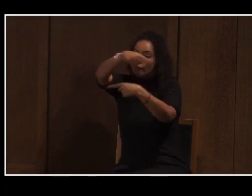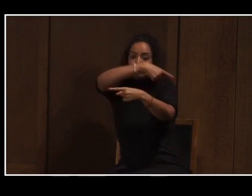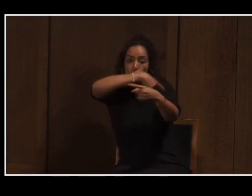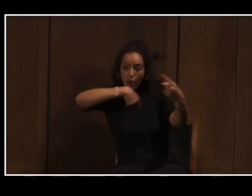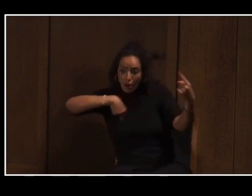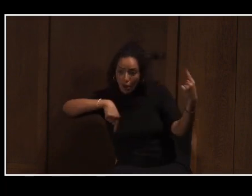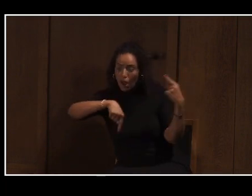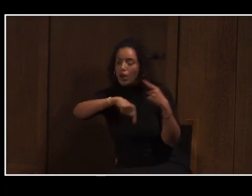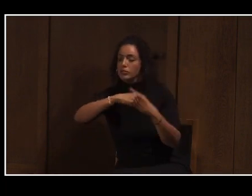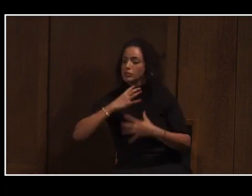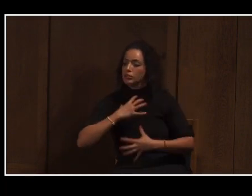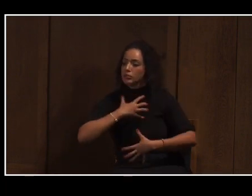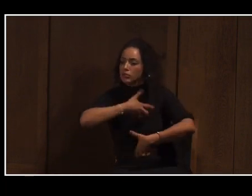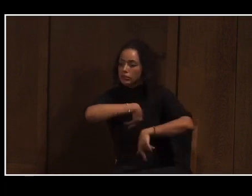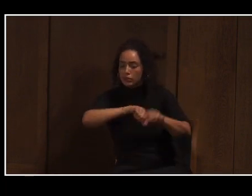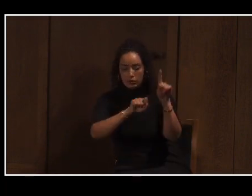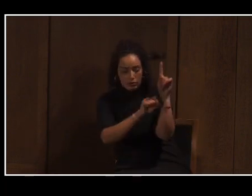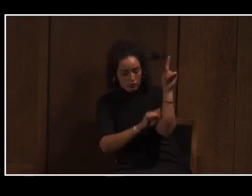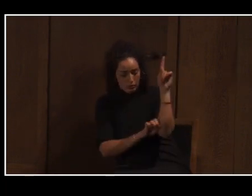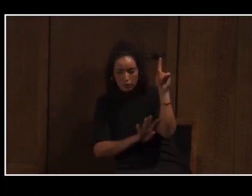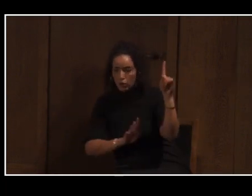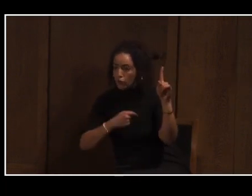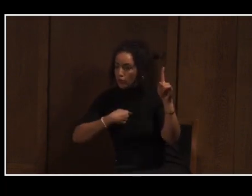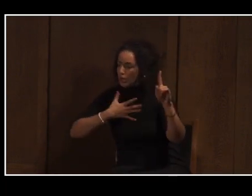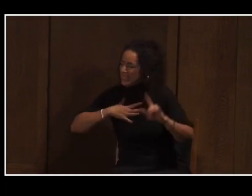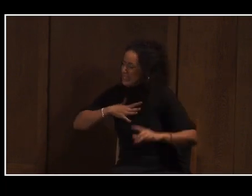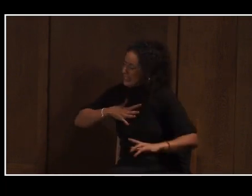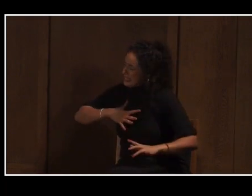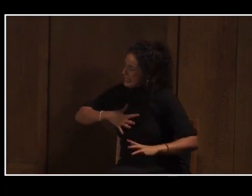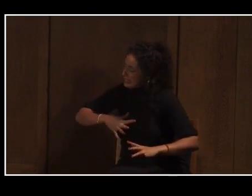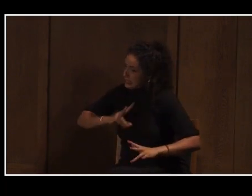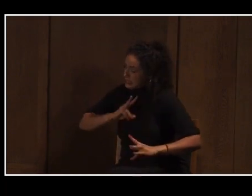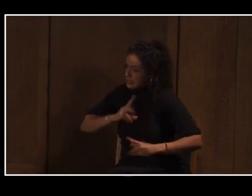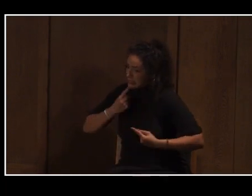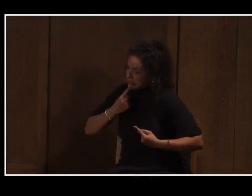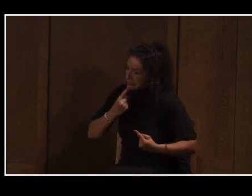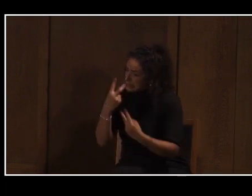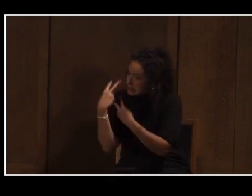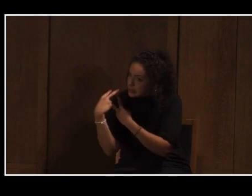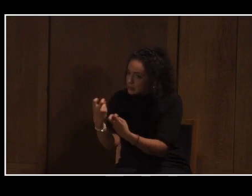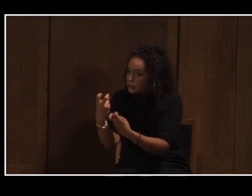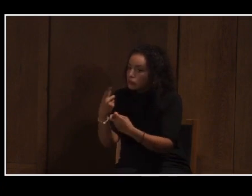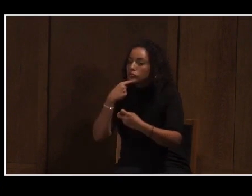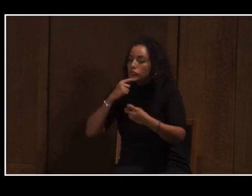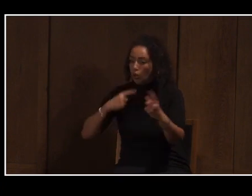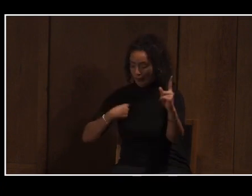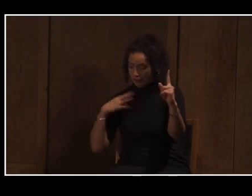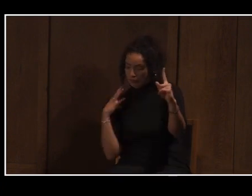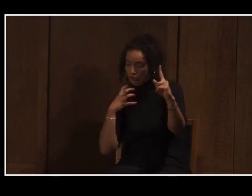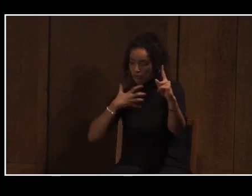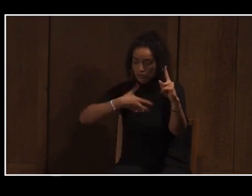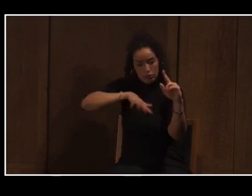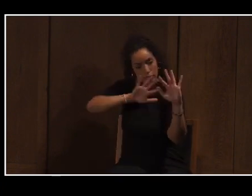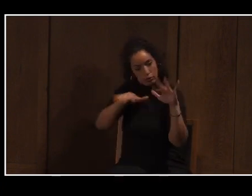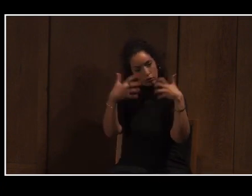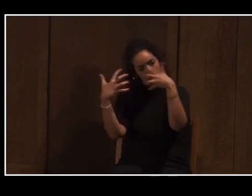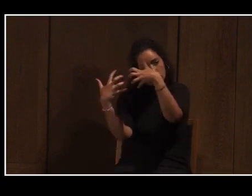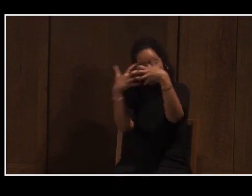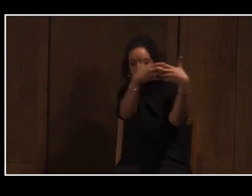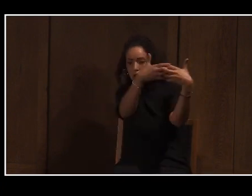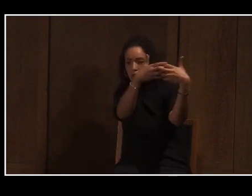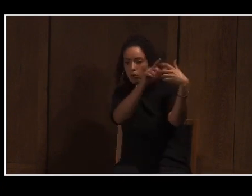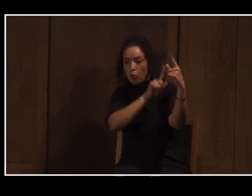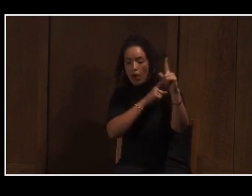because I have a desperate need to be heard. So I'm going to speak your language because you won't hear me if I speak